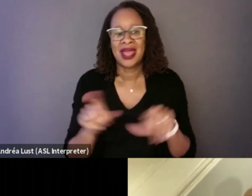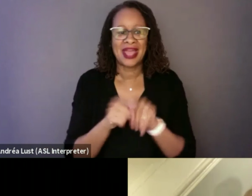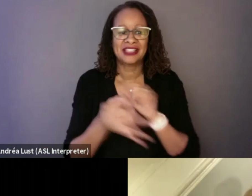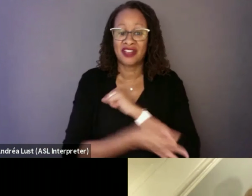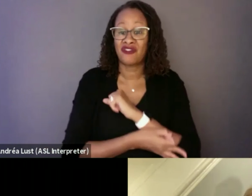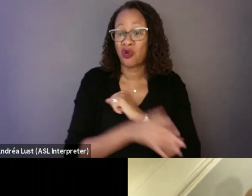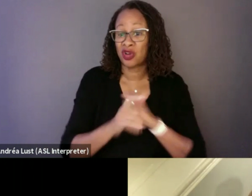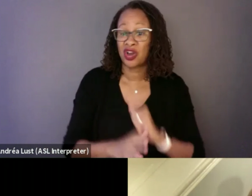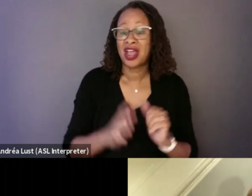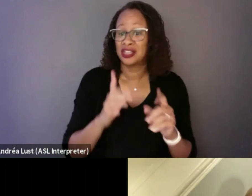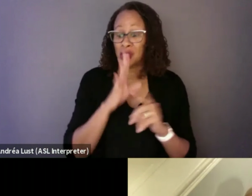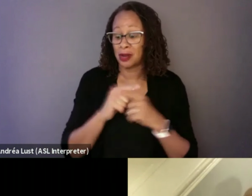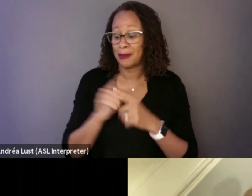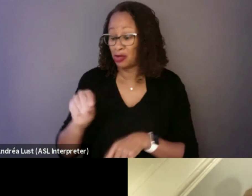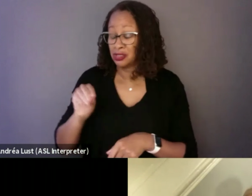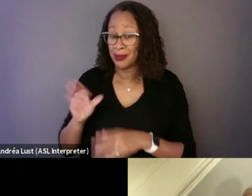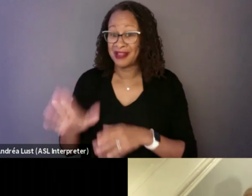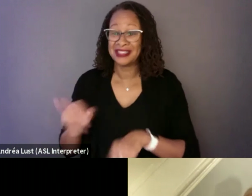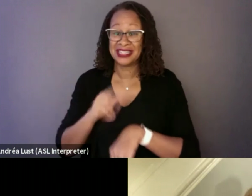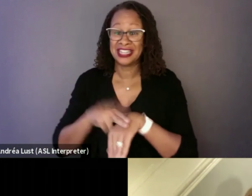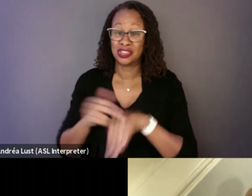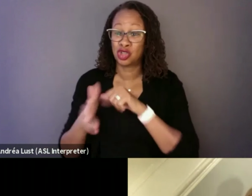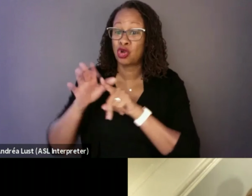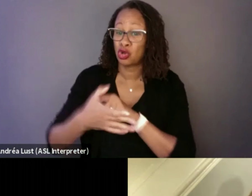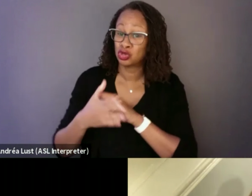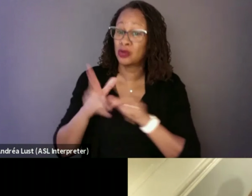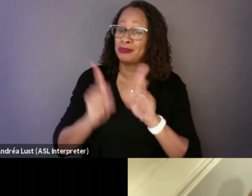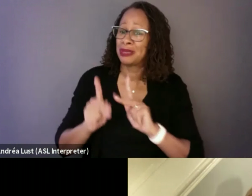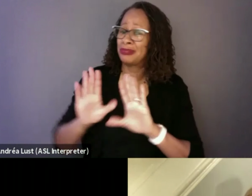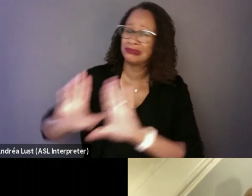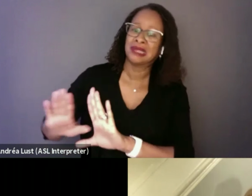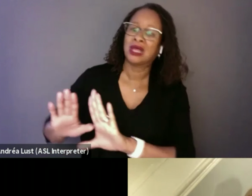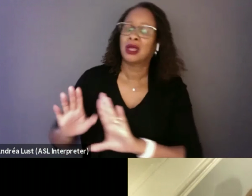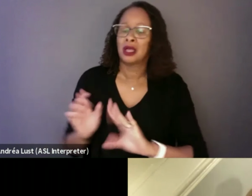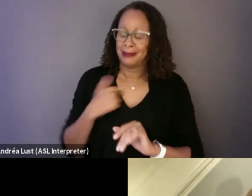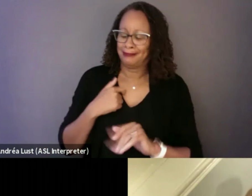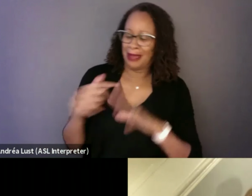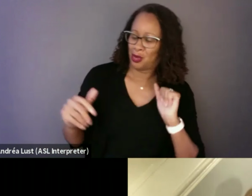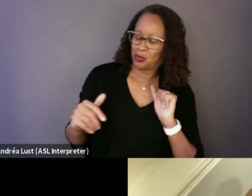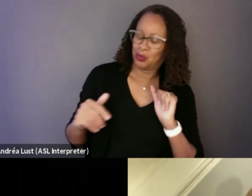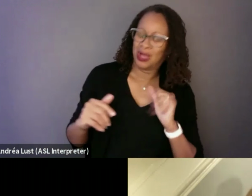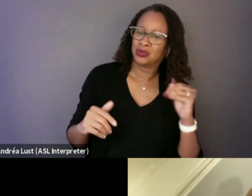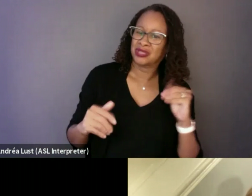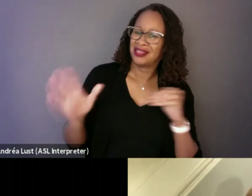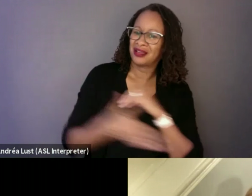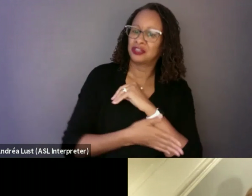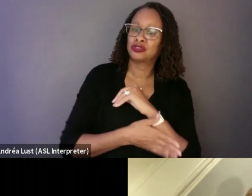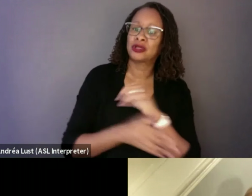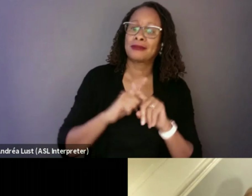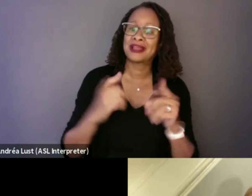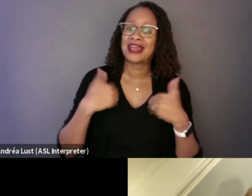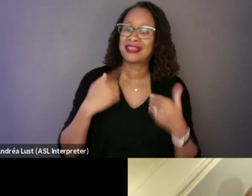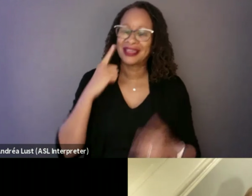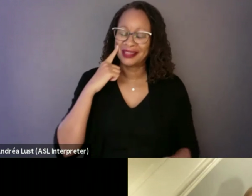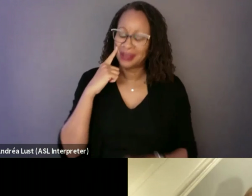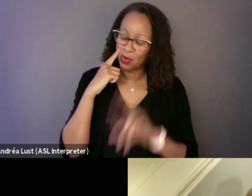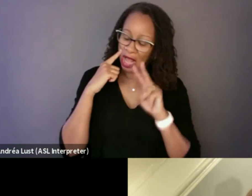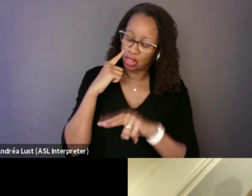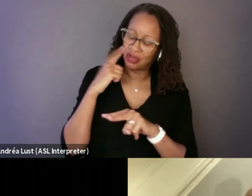about Zimbabwe as a nation or as a culture or as a people, but I will say that there is a resilience and